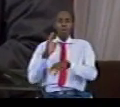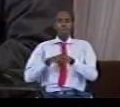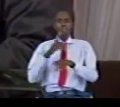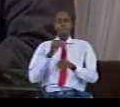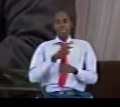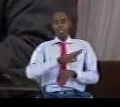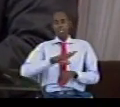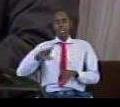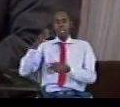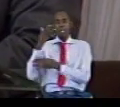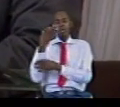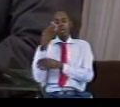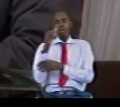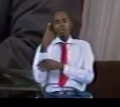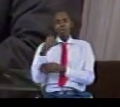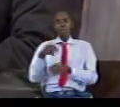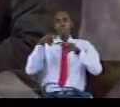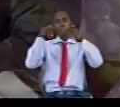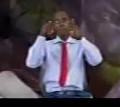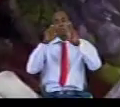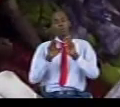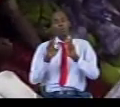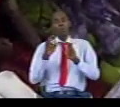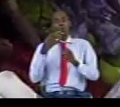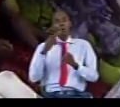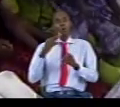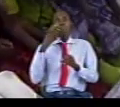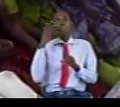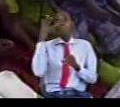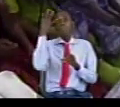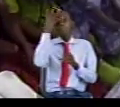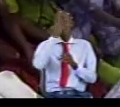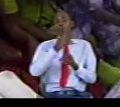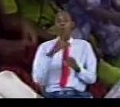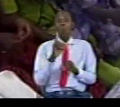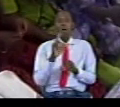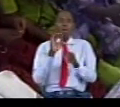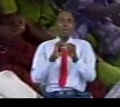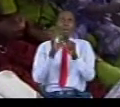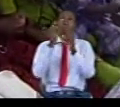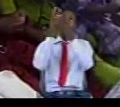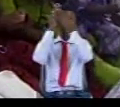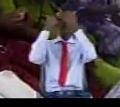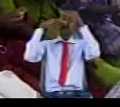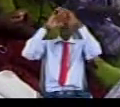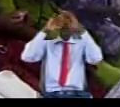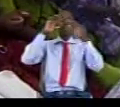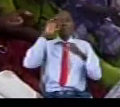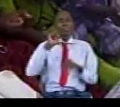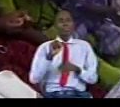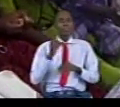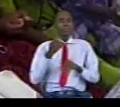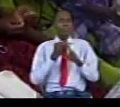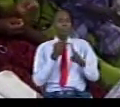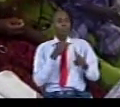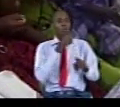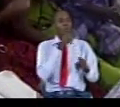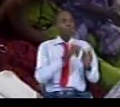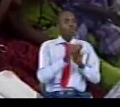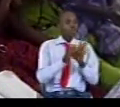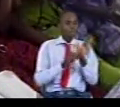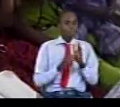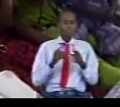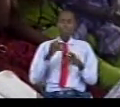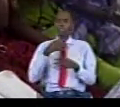the majesty, where? In the heavens, in the heavens. From the Old Testament and the New Testament, and from